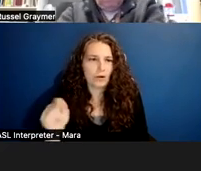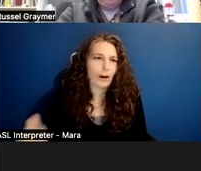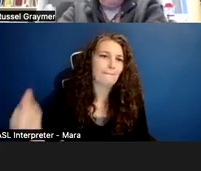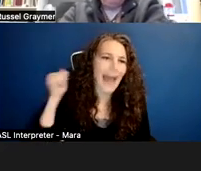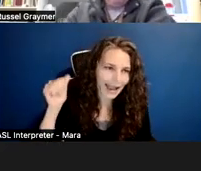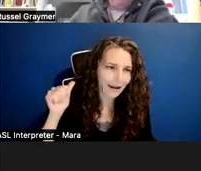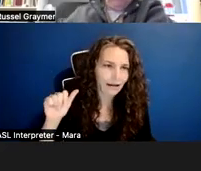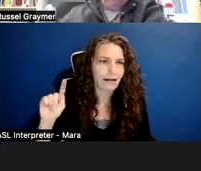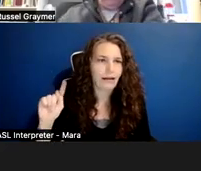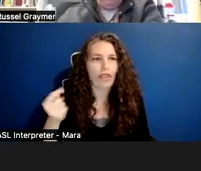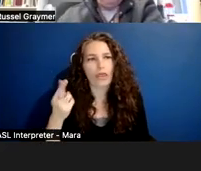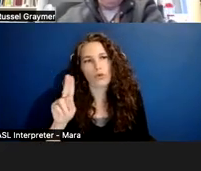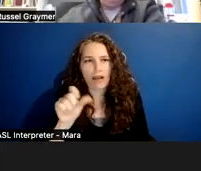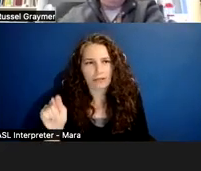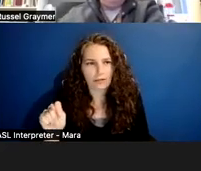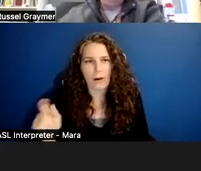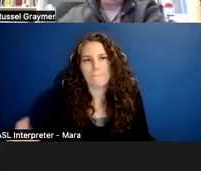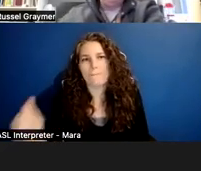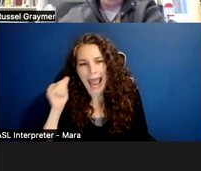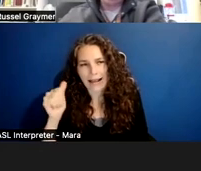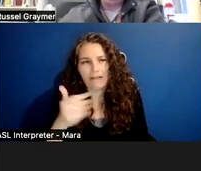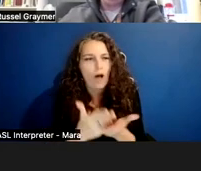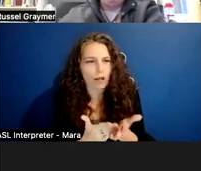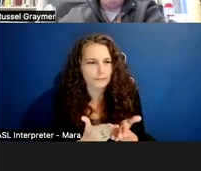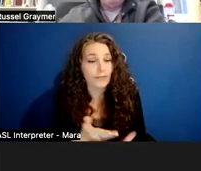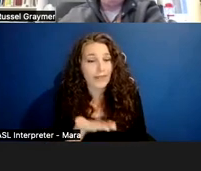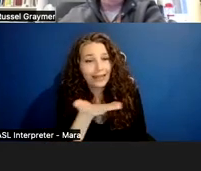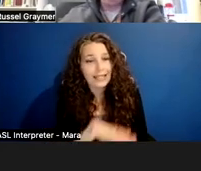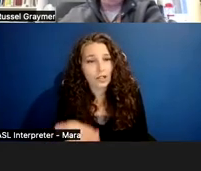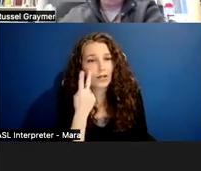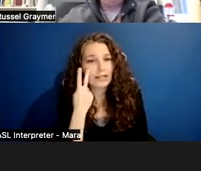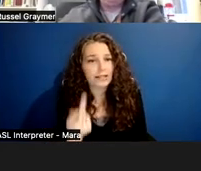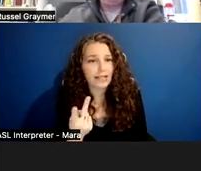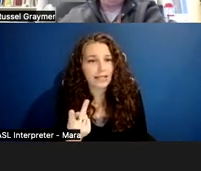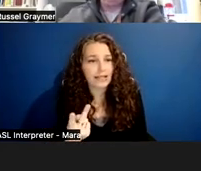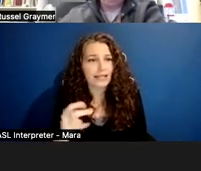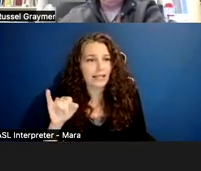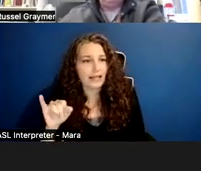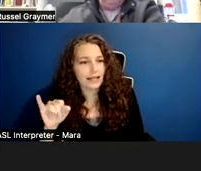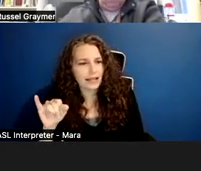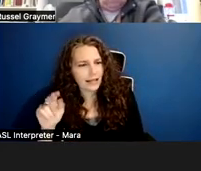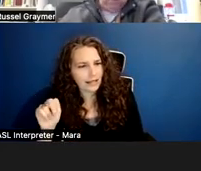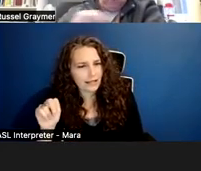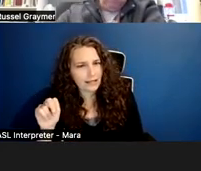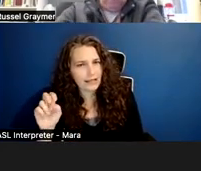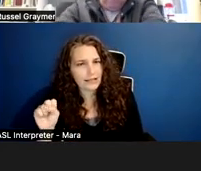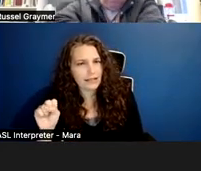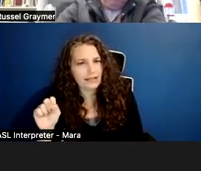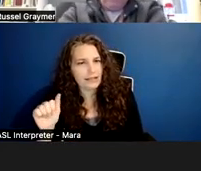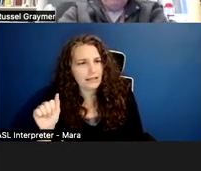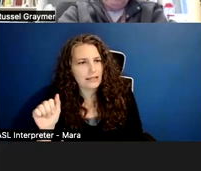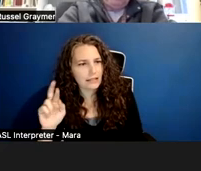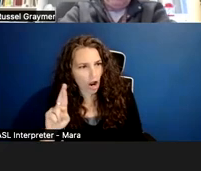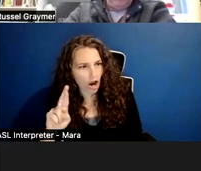This map shows the INSAR, which is a very careful measurement